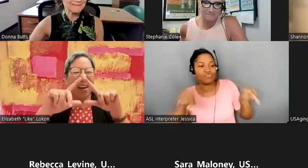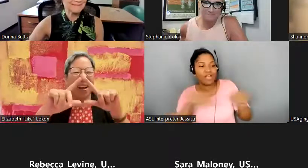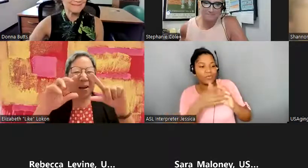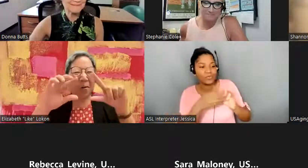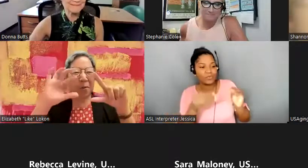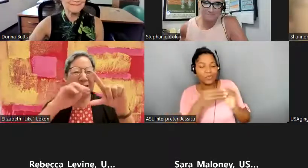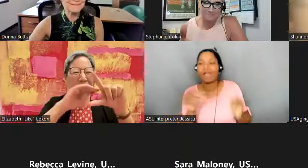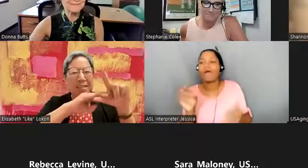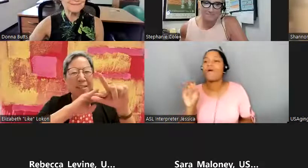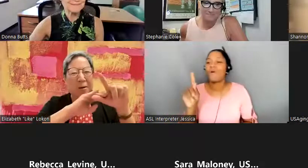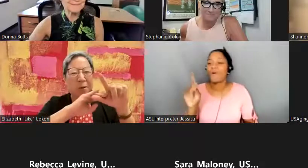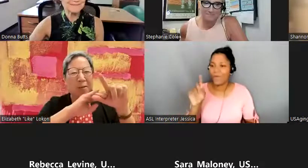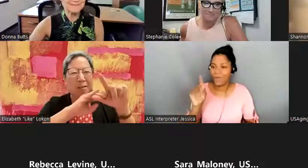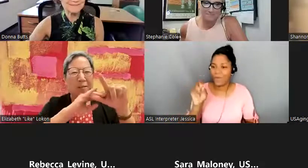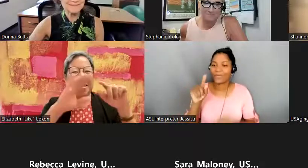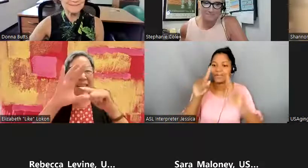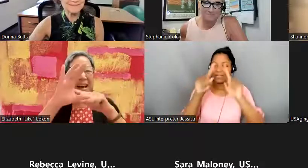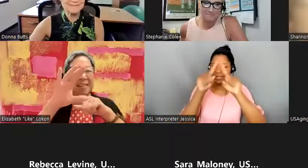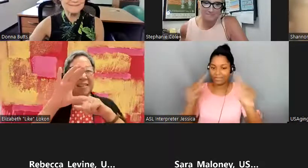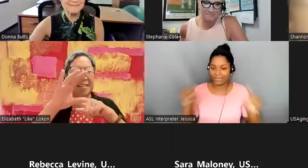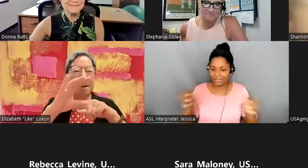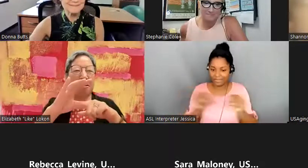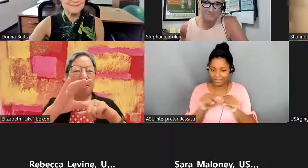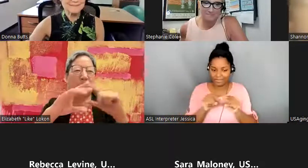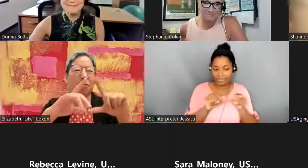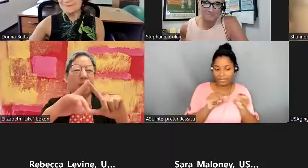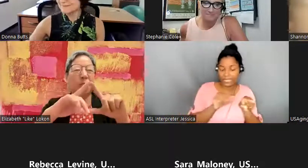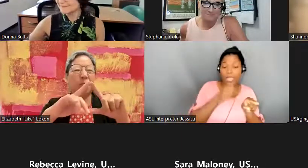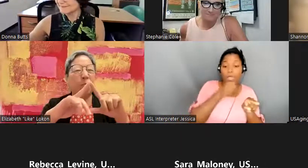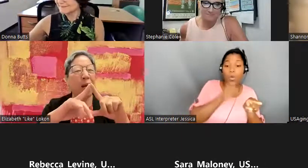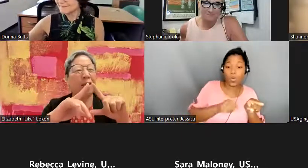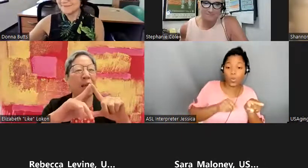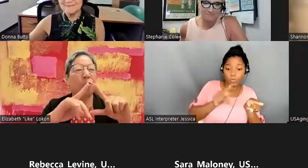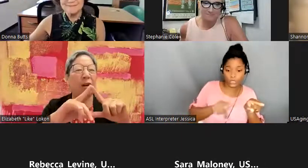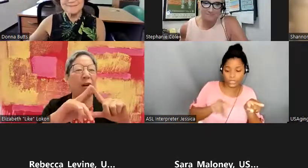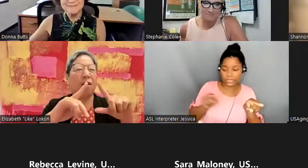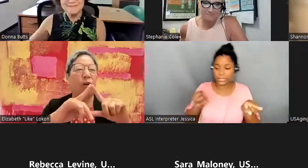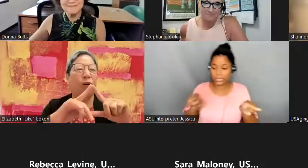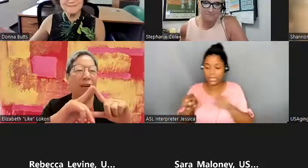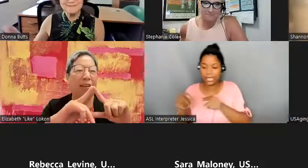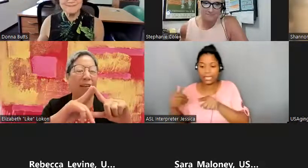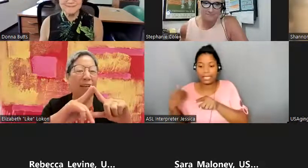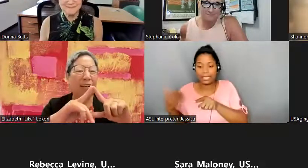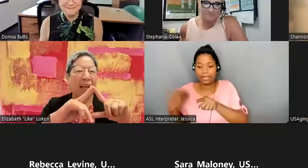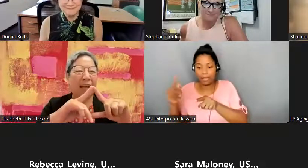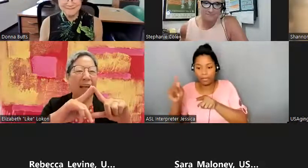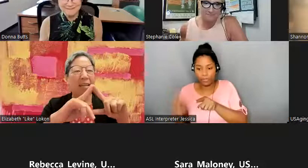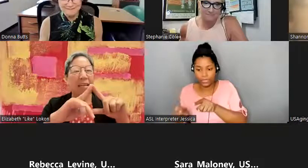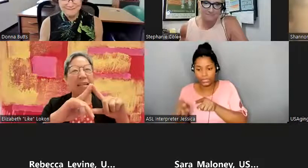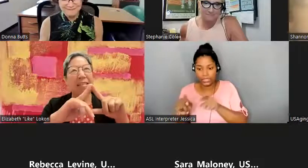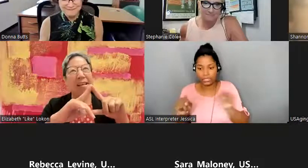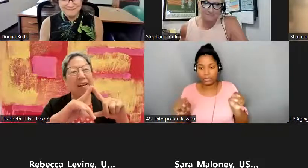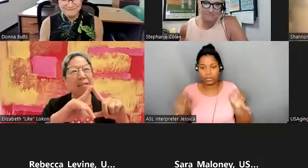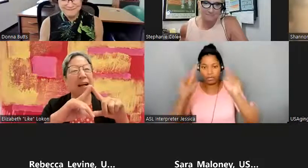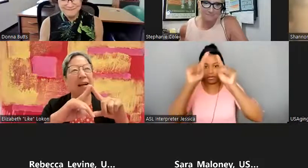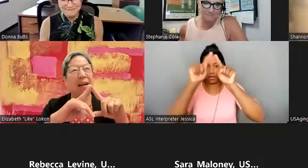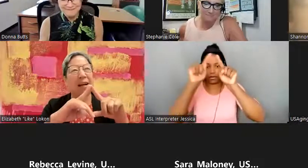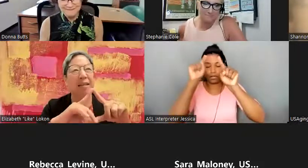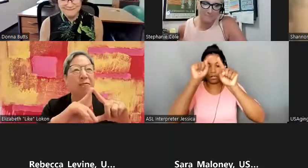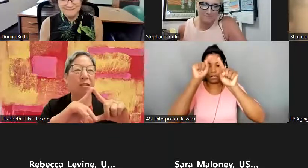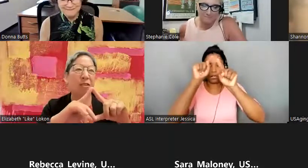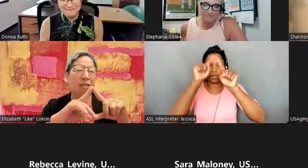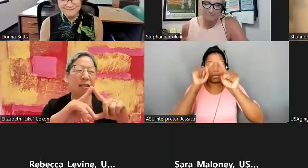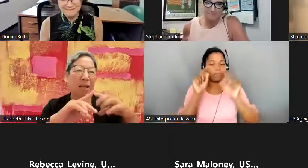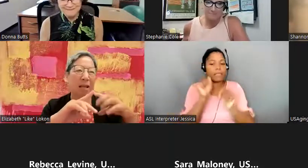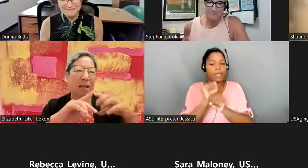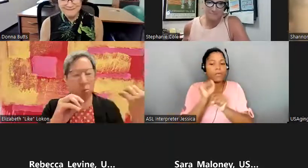It's okay. One is the older person, the other is a younger person, but what are they working on? And it's hard, I think,